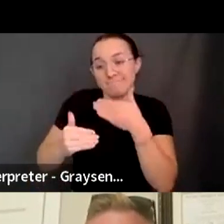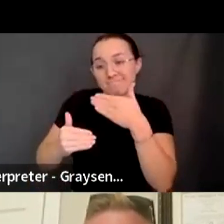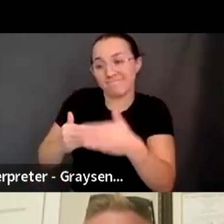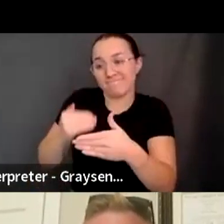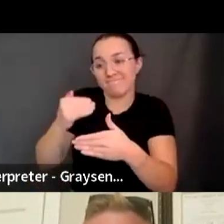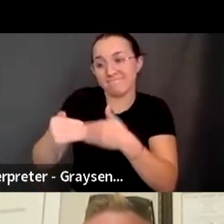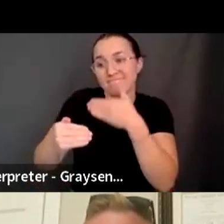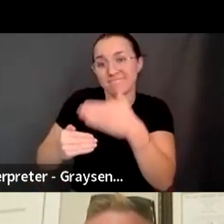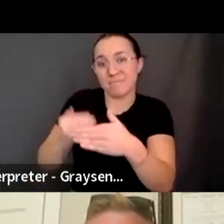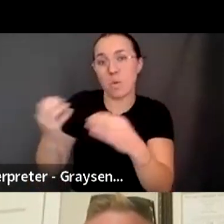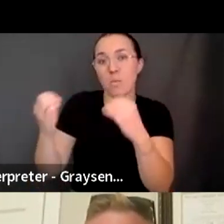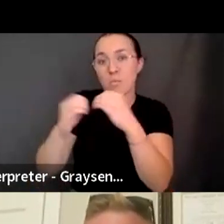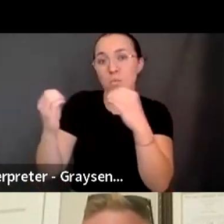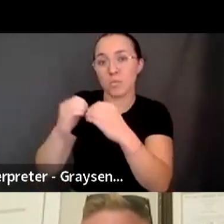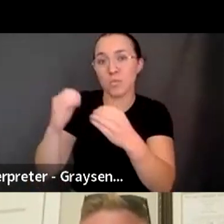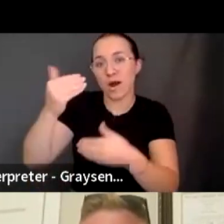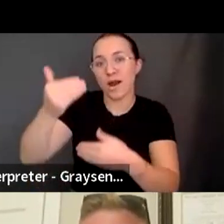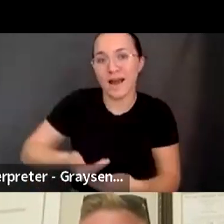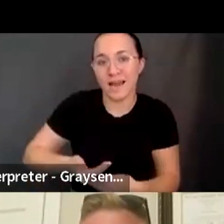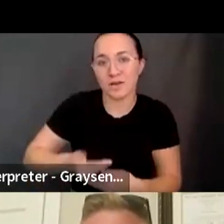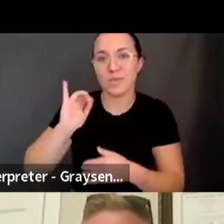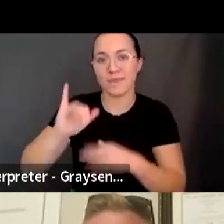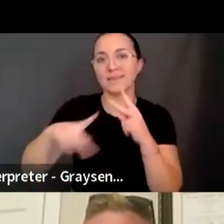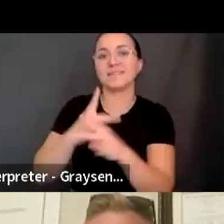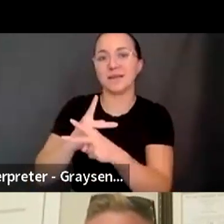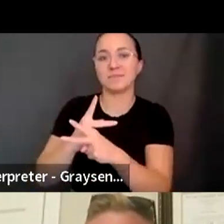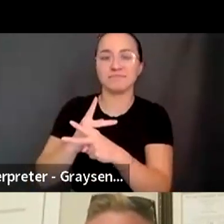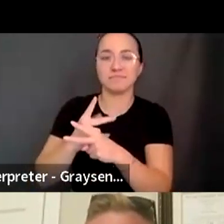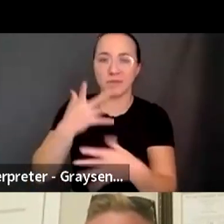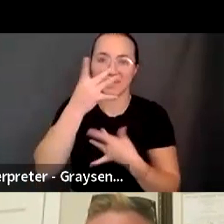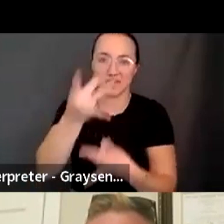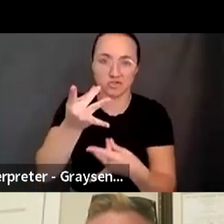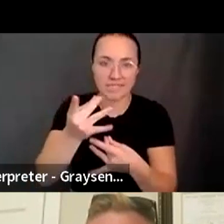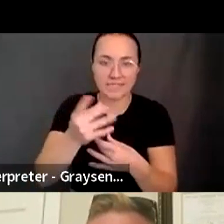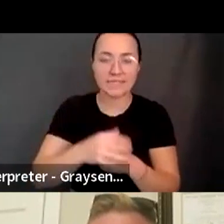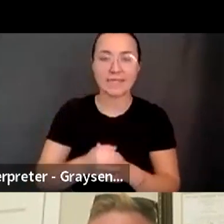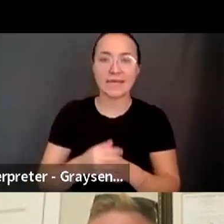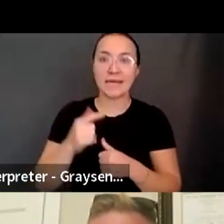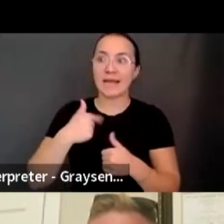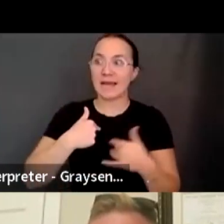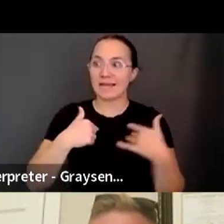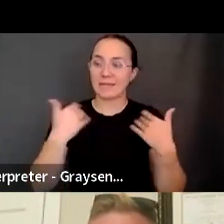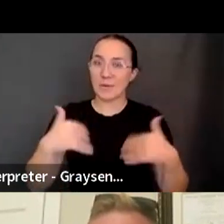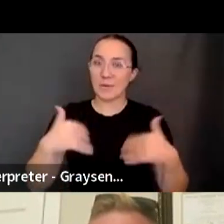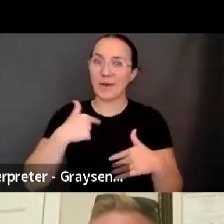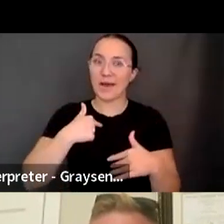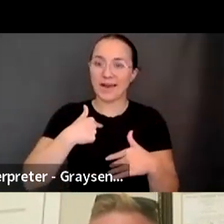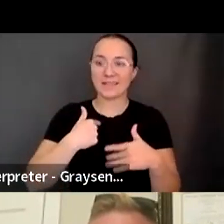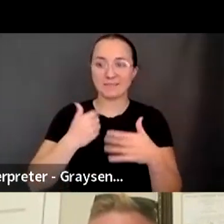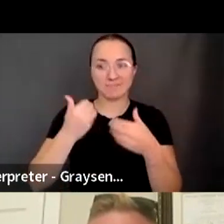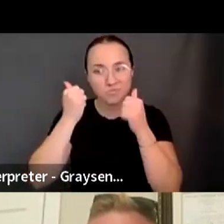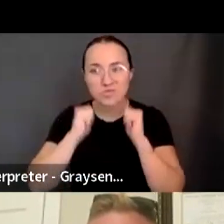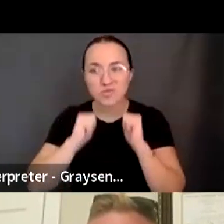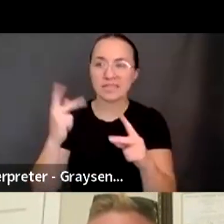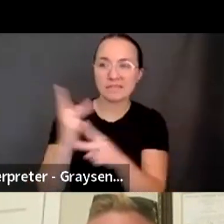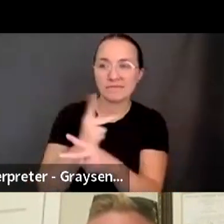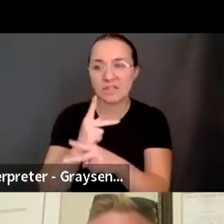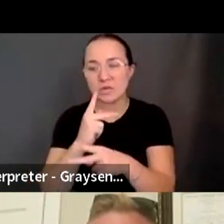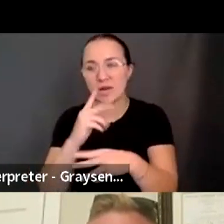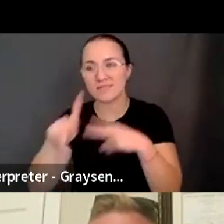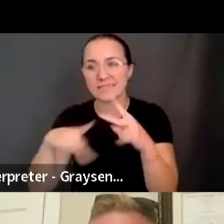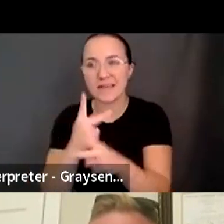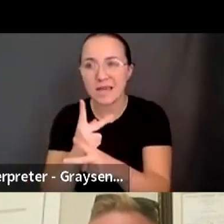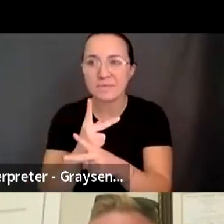be hired with those kinds of interests. And I'm definitely sort of keeping my ear to the ground to try to come up with some kind of, you